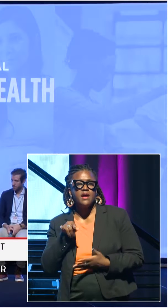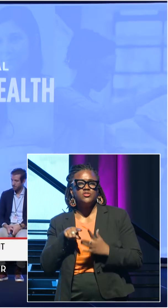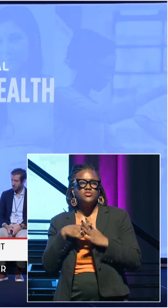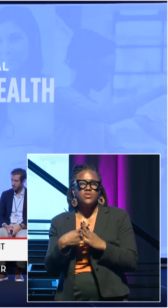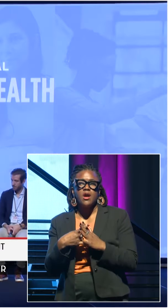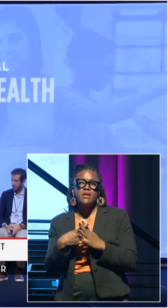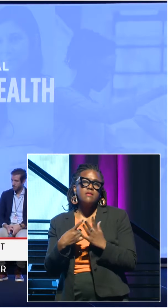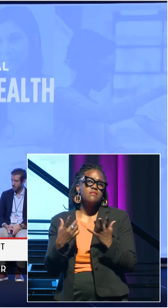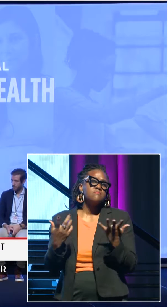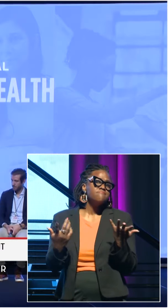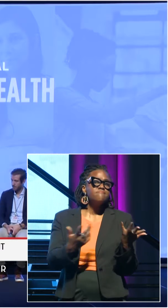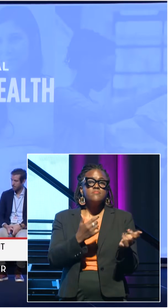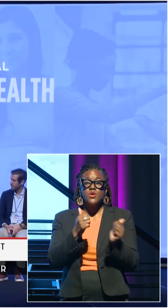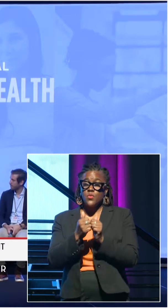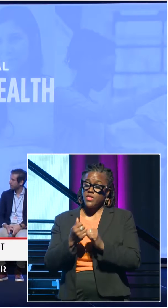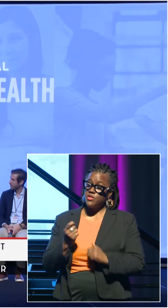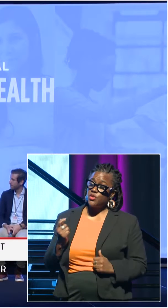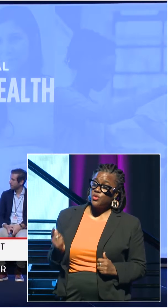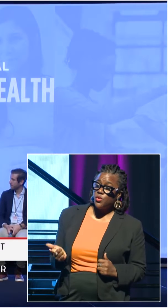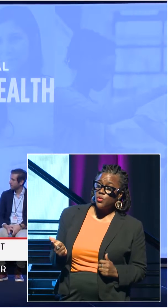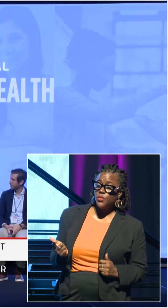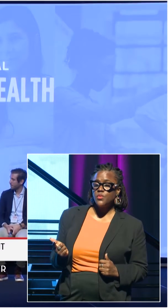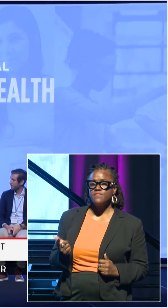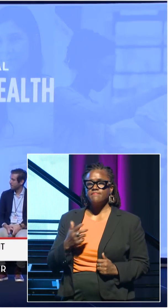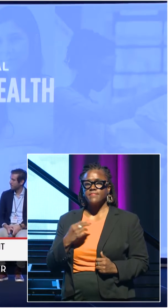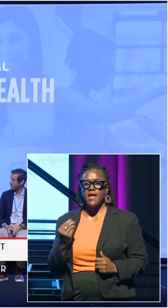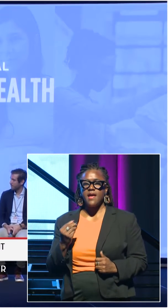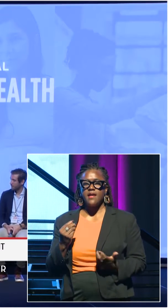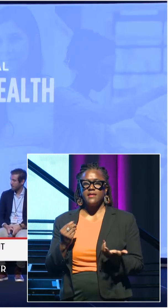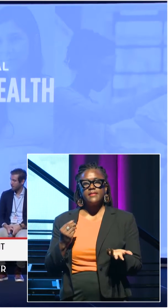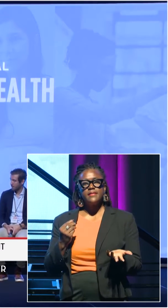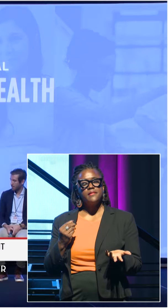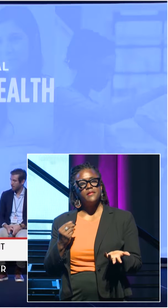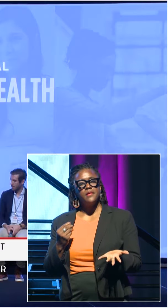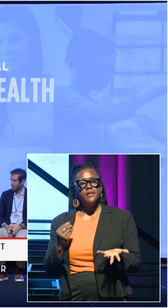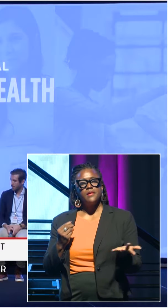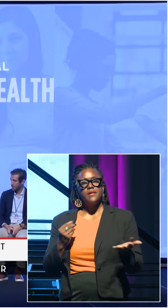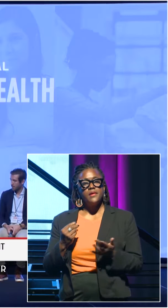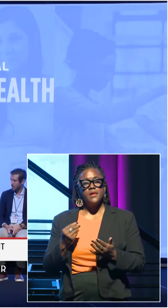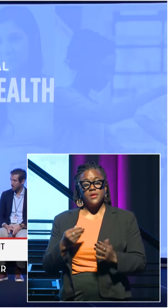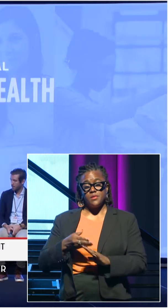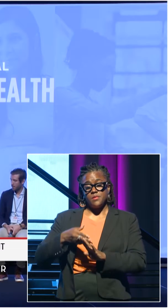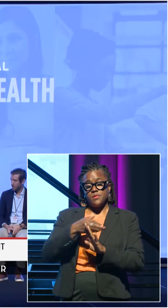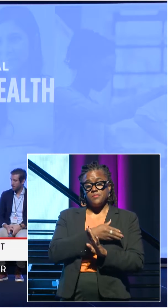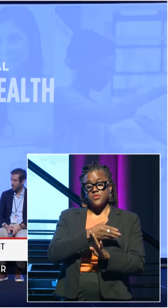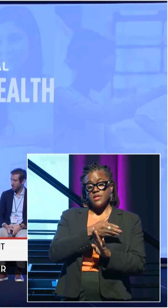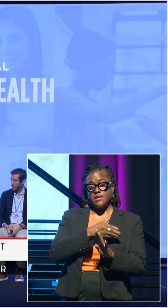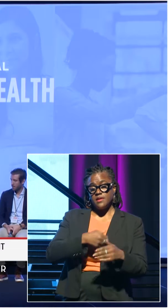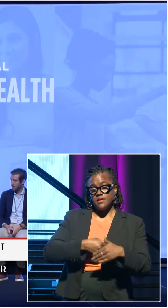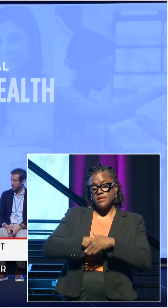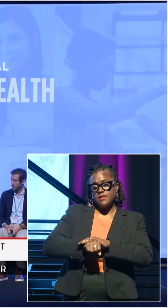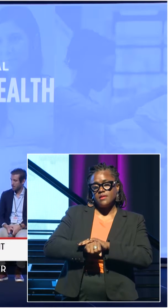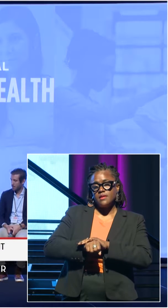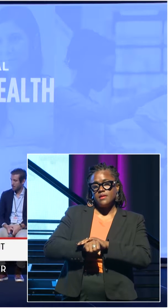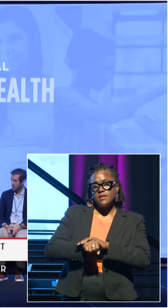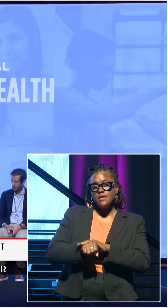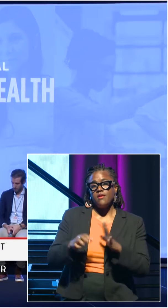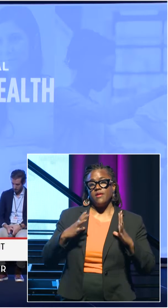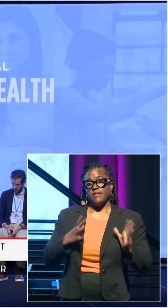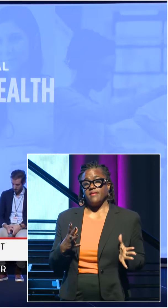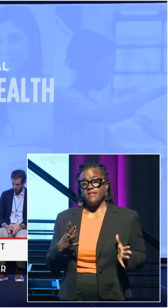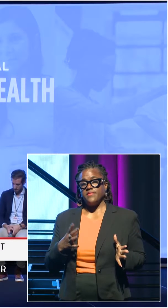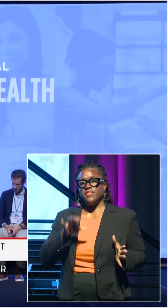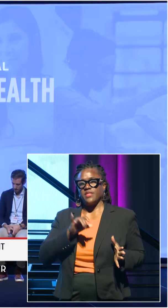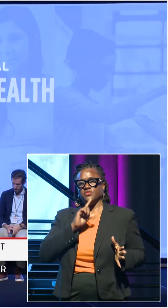starting off with you and the prenatal leave that you were referencing and the maternity leave